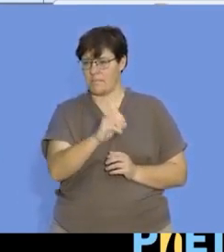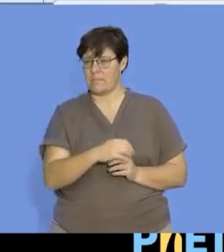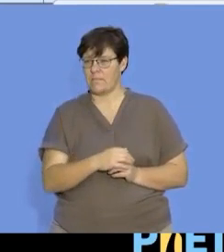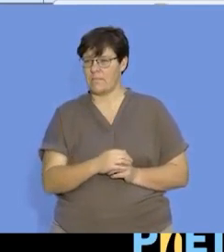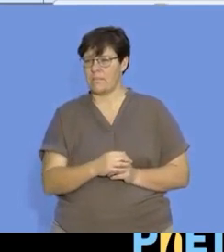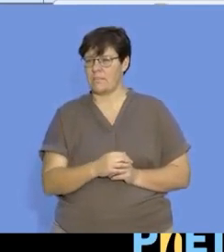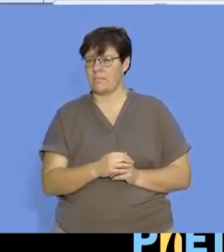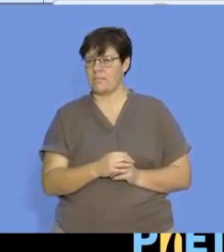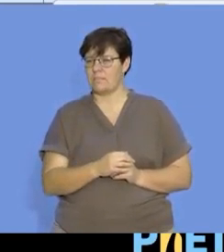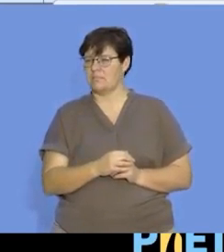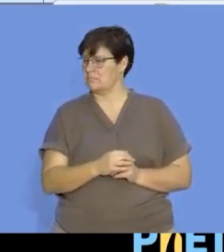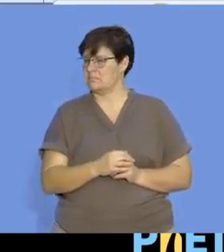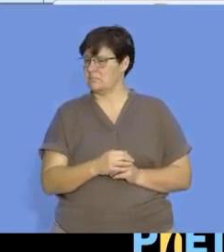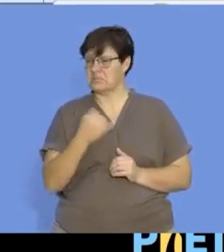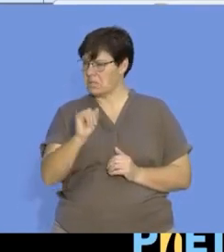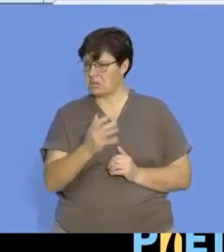Oh, no.